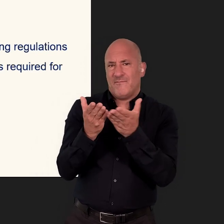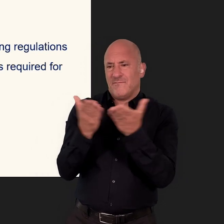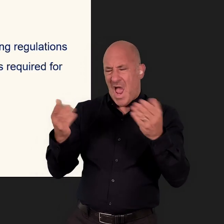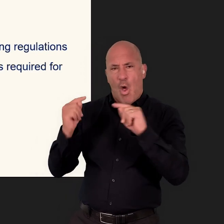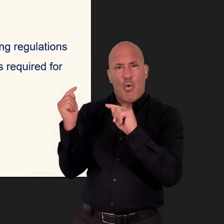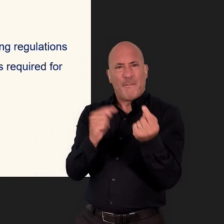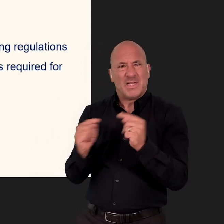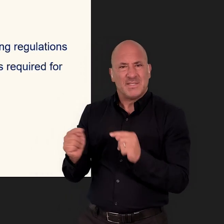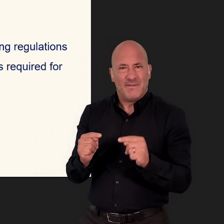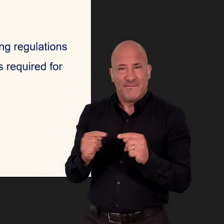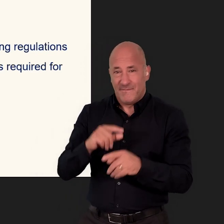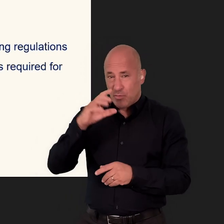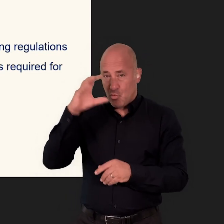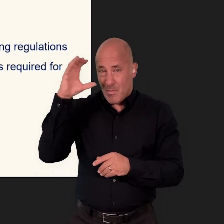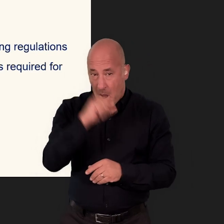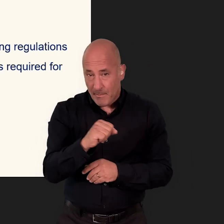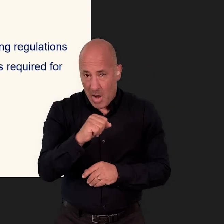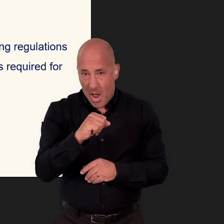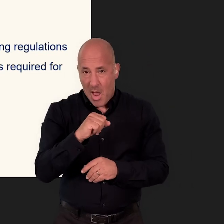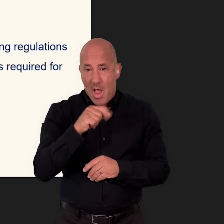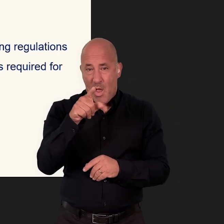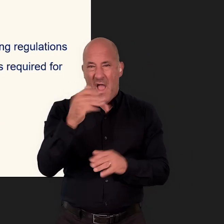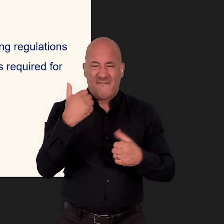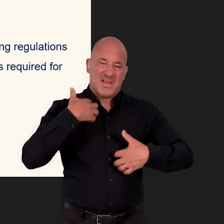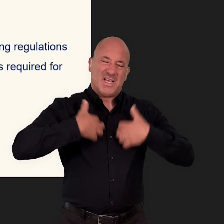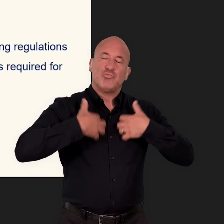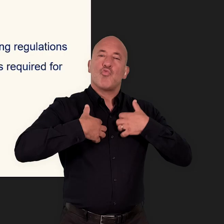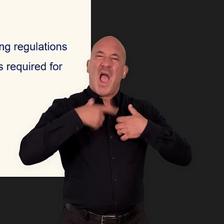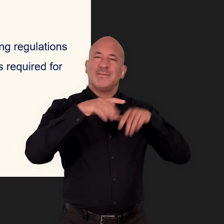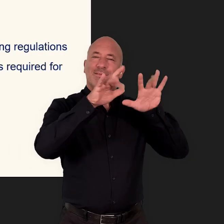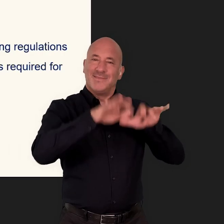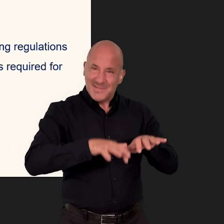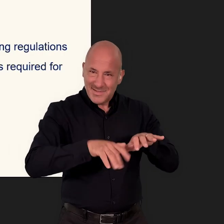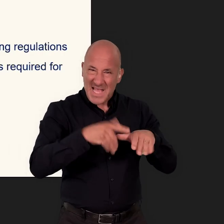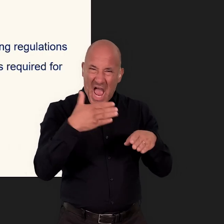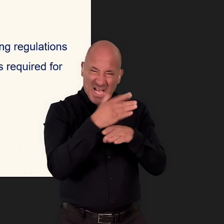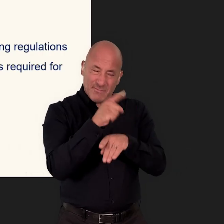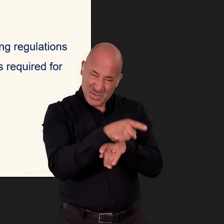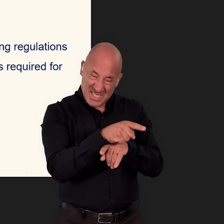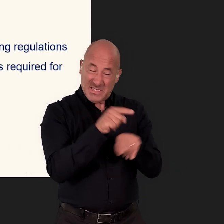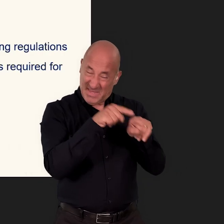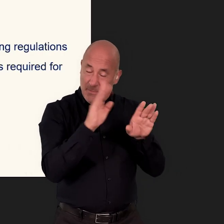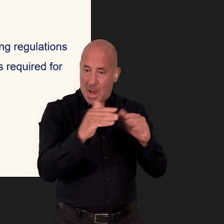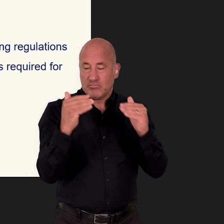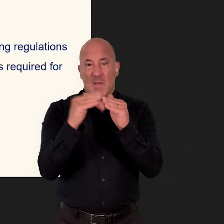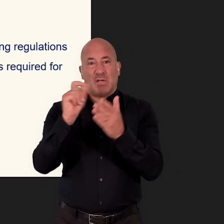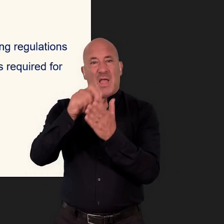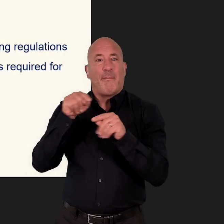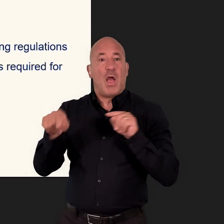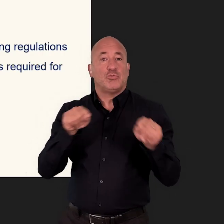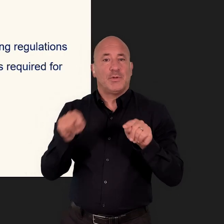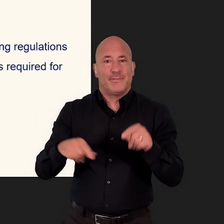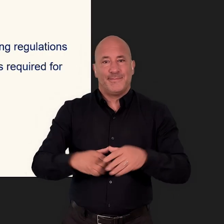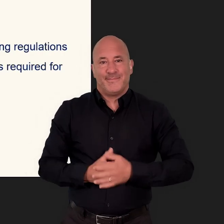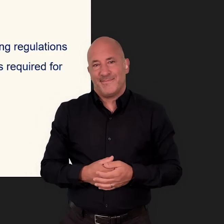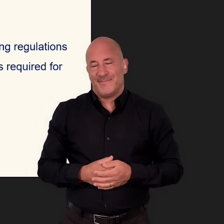process. Please remember that you can only apply for the activity outlined in your expression of interest.